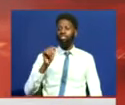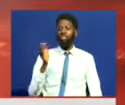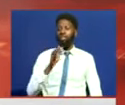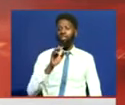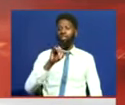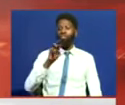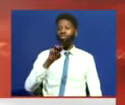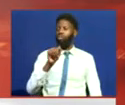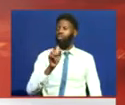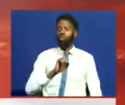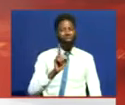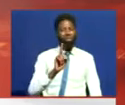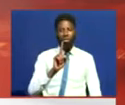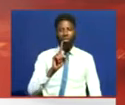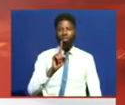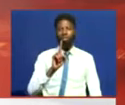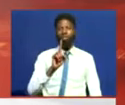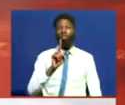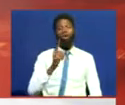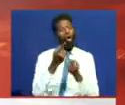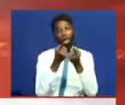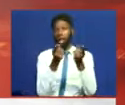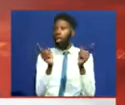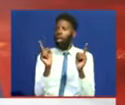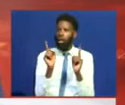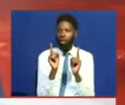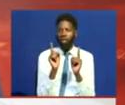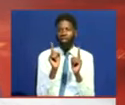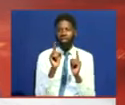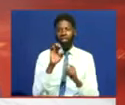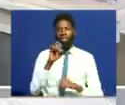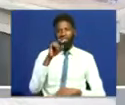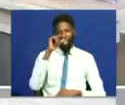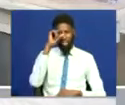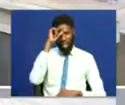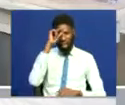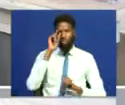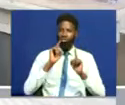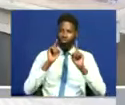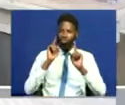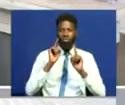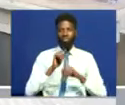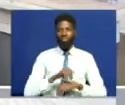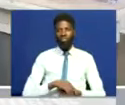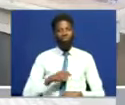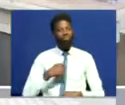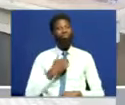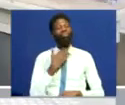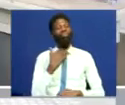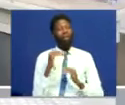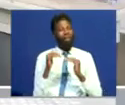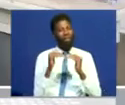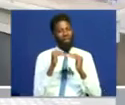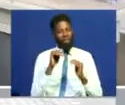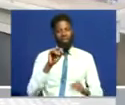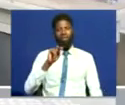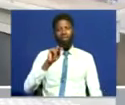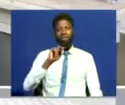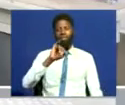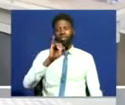small way, but the executive arm of government, please pronounce yourselves. Okay, Daktari, I want to be as fair as possible. Njeri, your closing